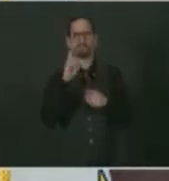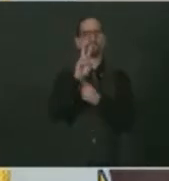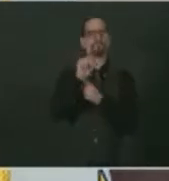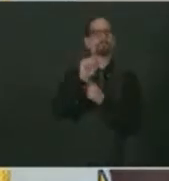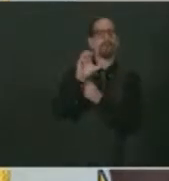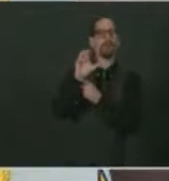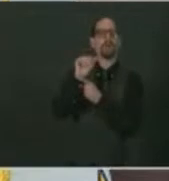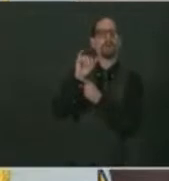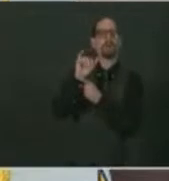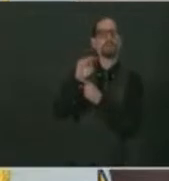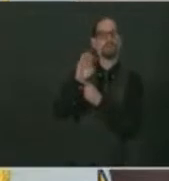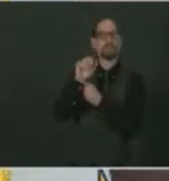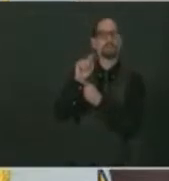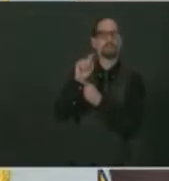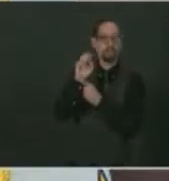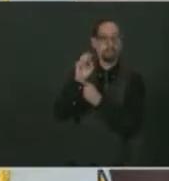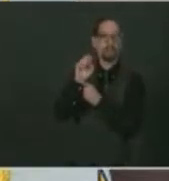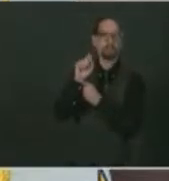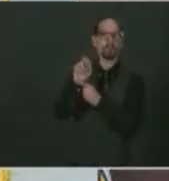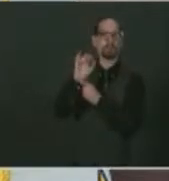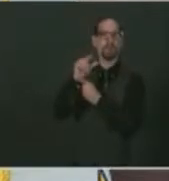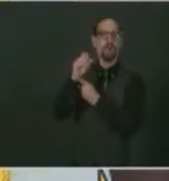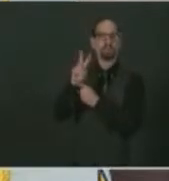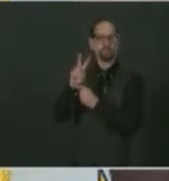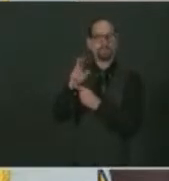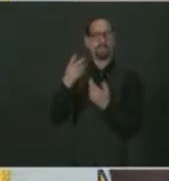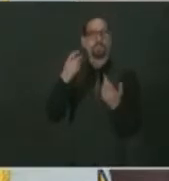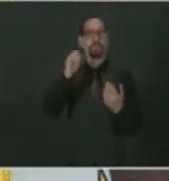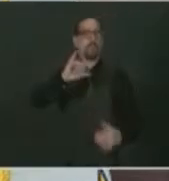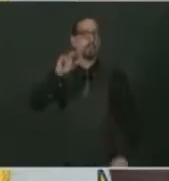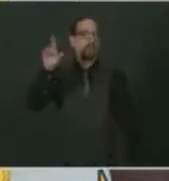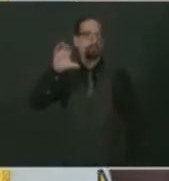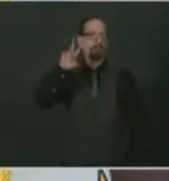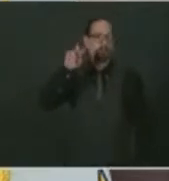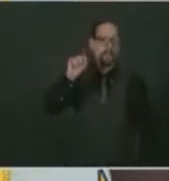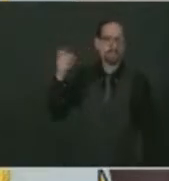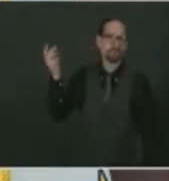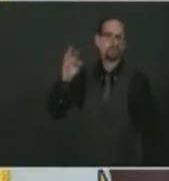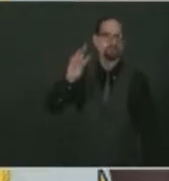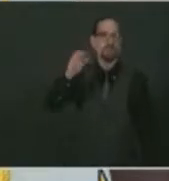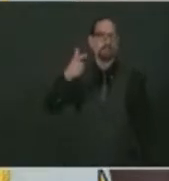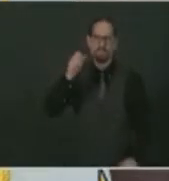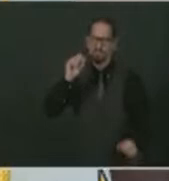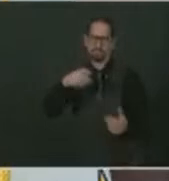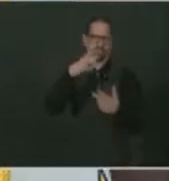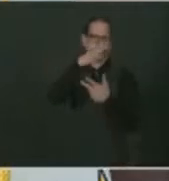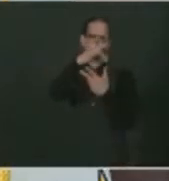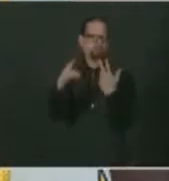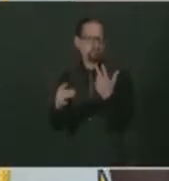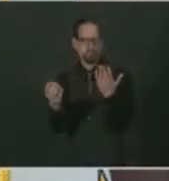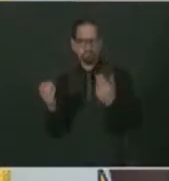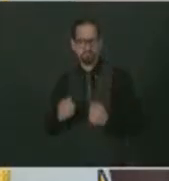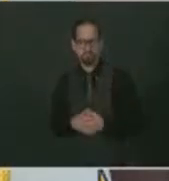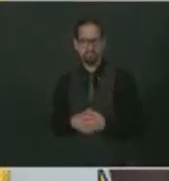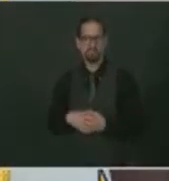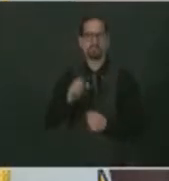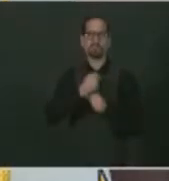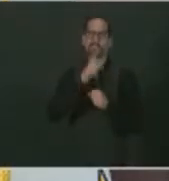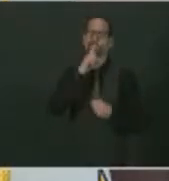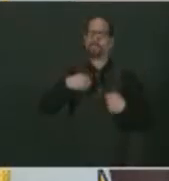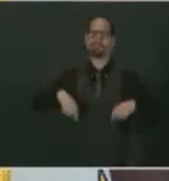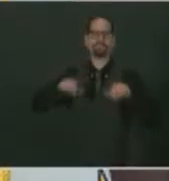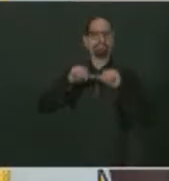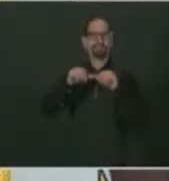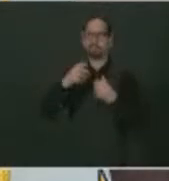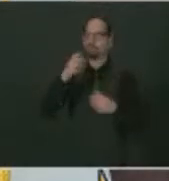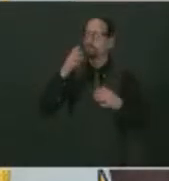partners. I want to wrap up by saying that we will be able to vaccinate every single Rhode Islander that wants one, and I